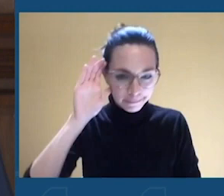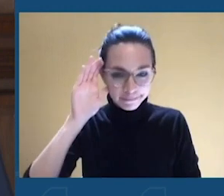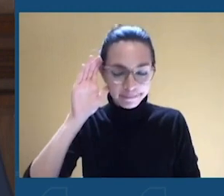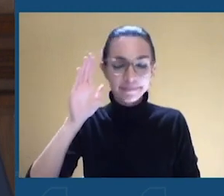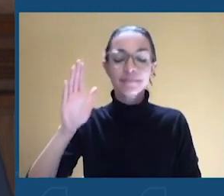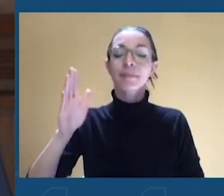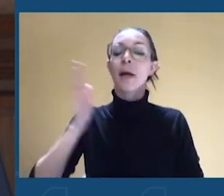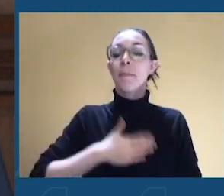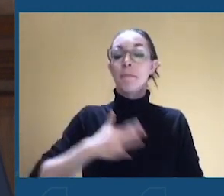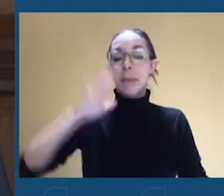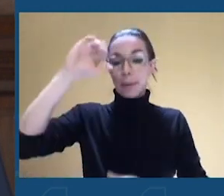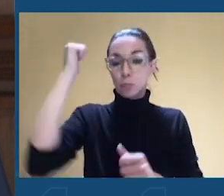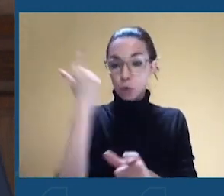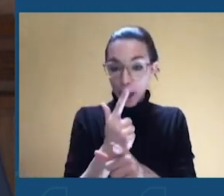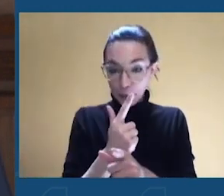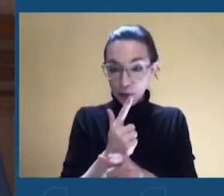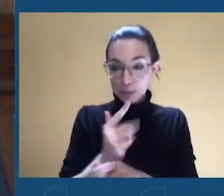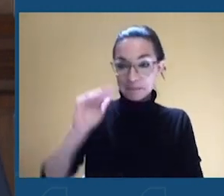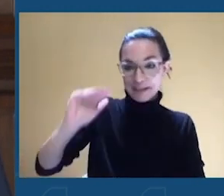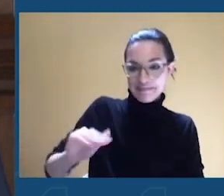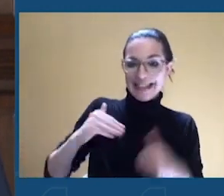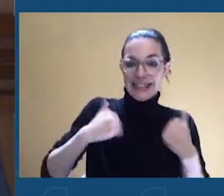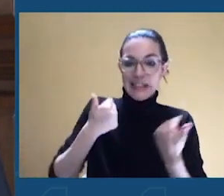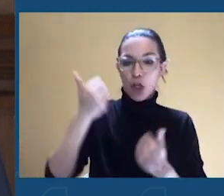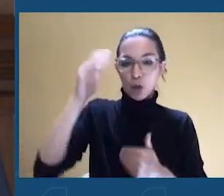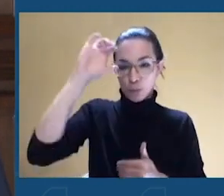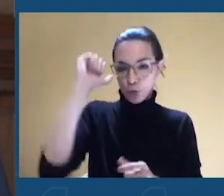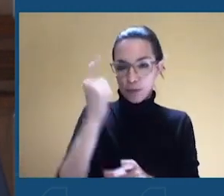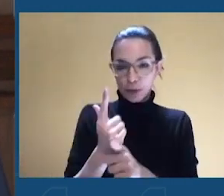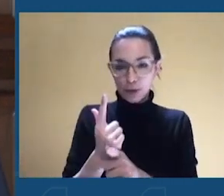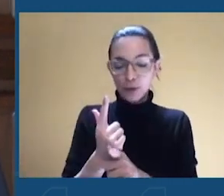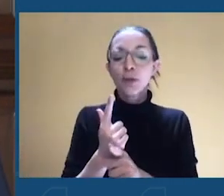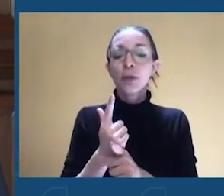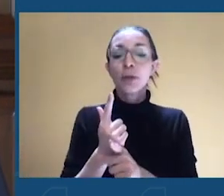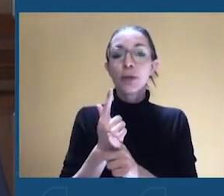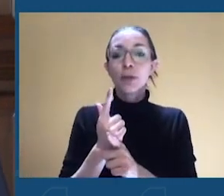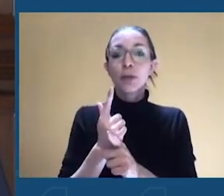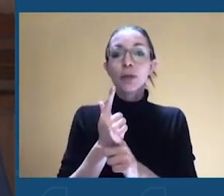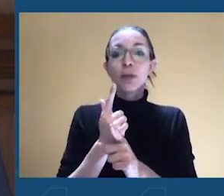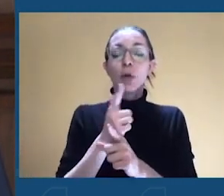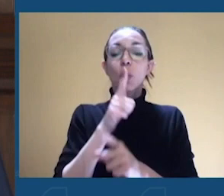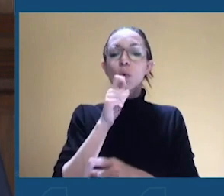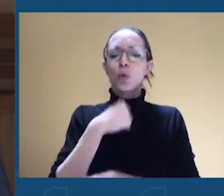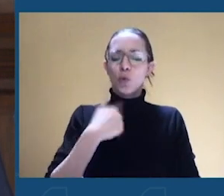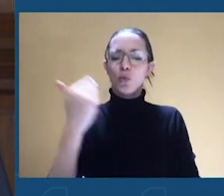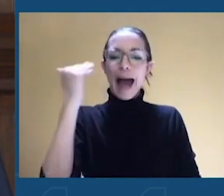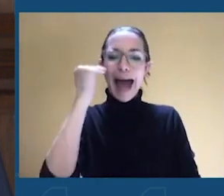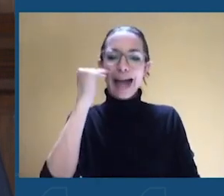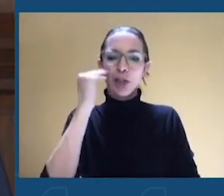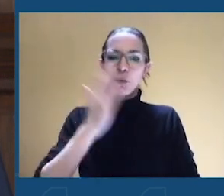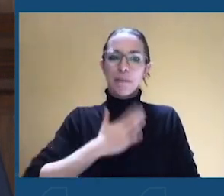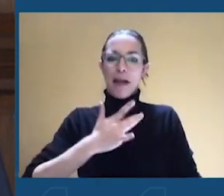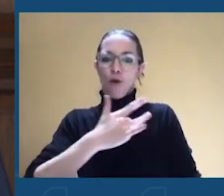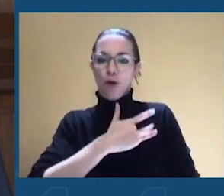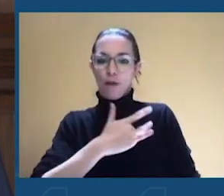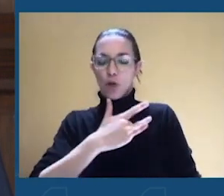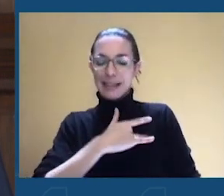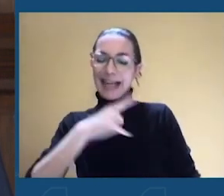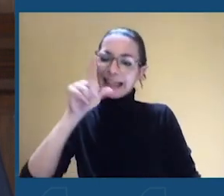brother, my little brother, who I knew in my heart of hearts I needed to make